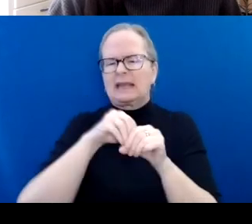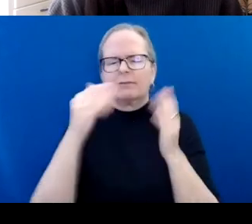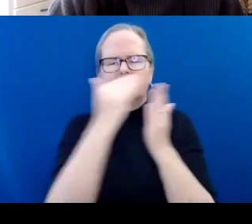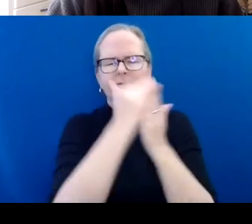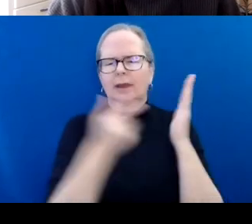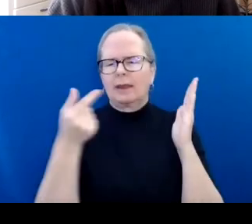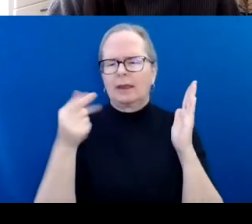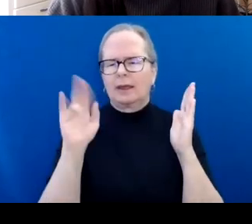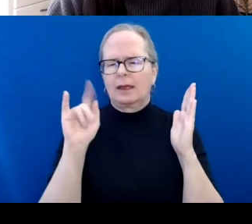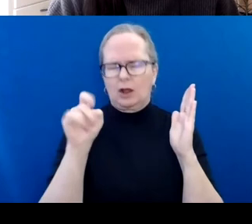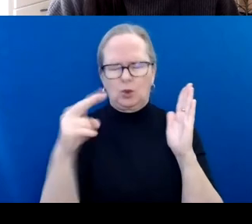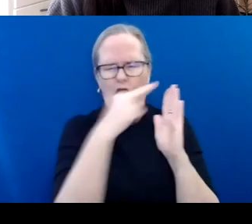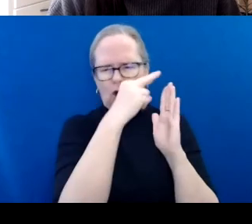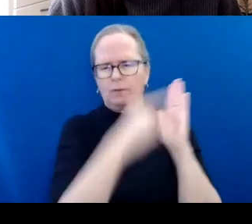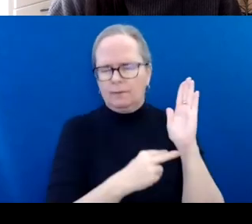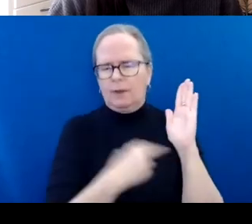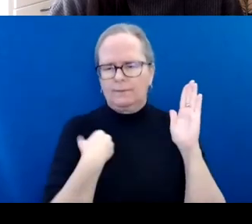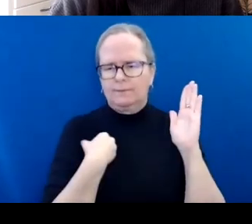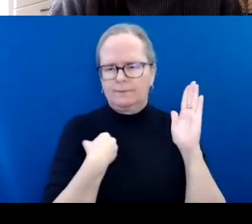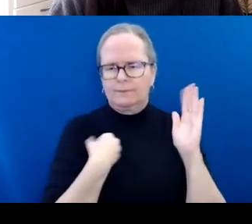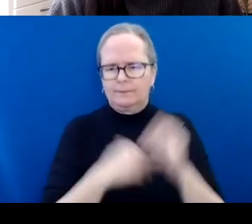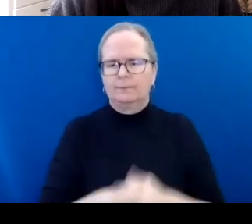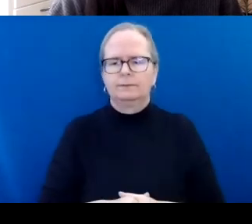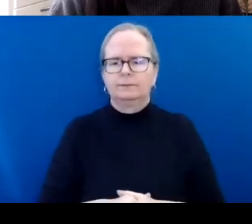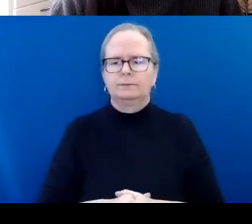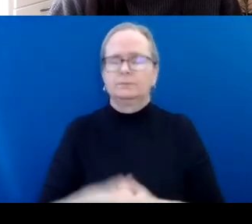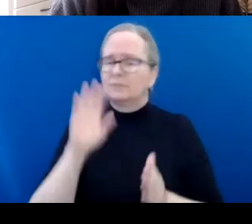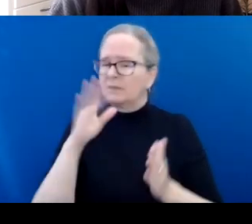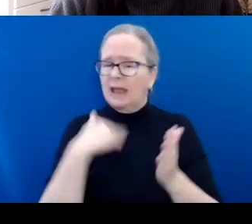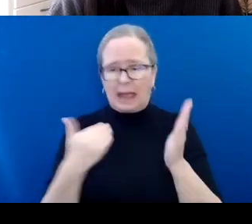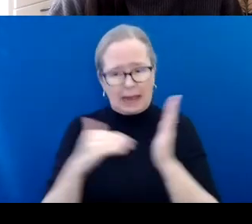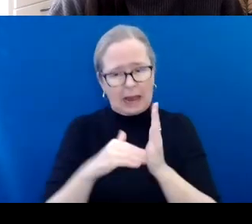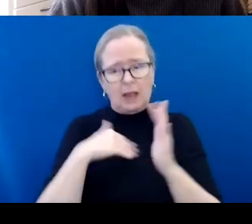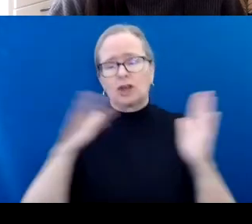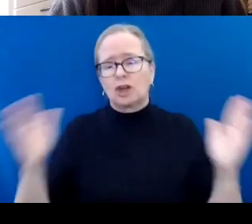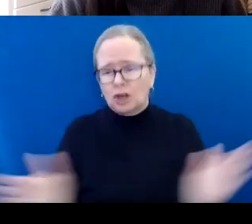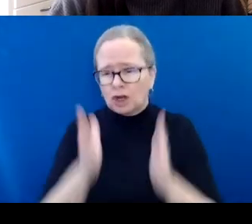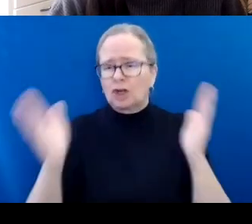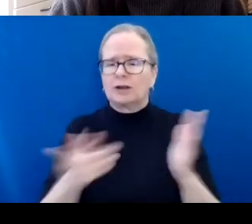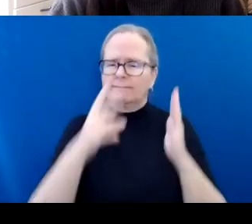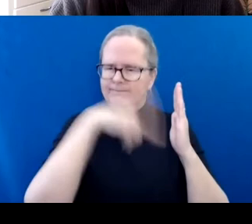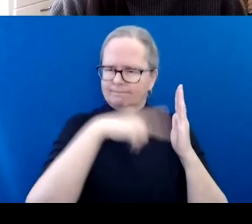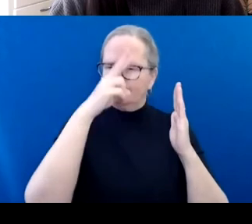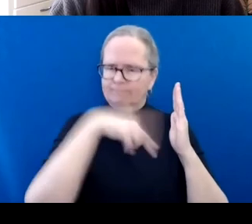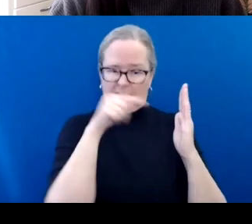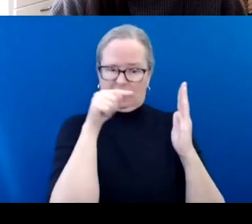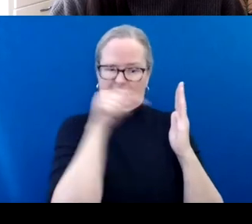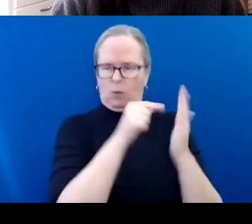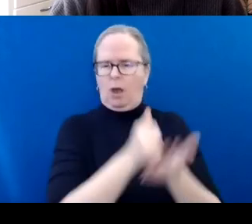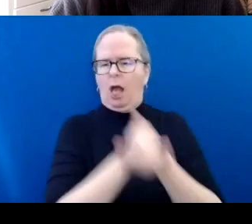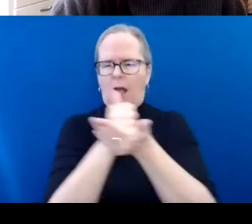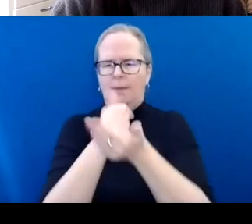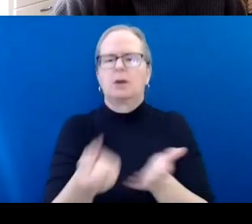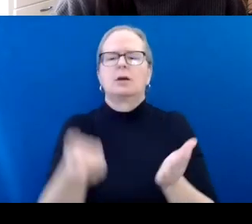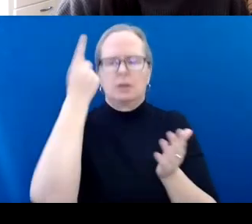I would encourage you to read those terms to understand the responsibilities and expectations that assessors are asked to commit to.